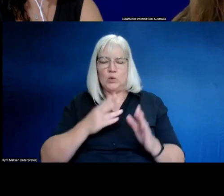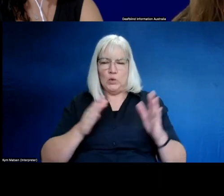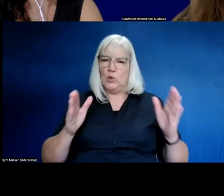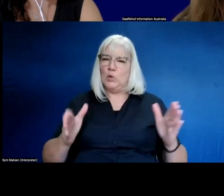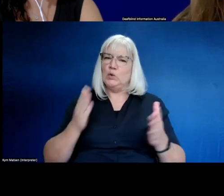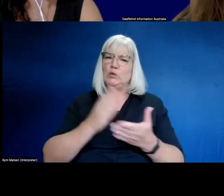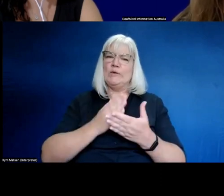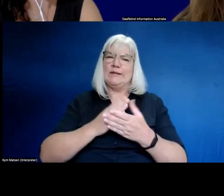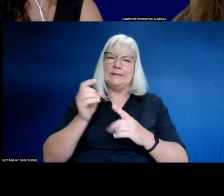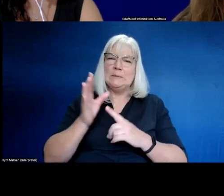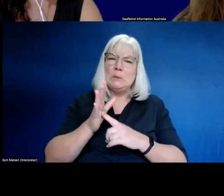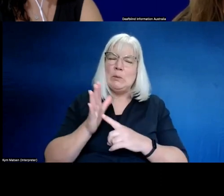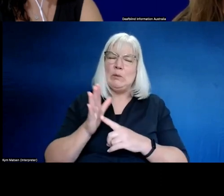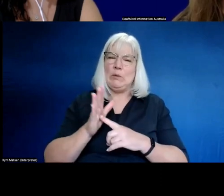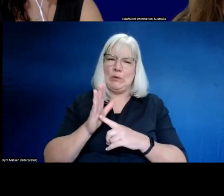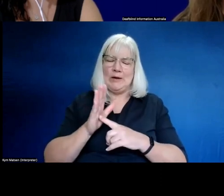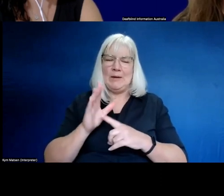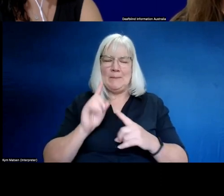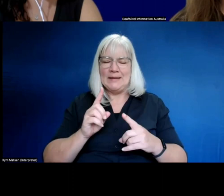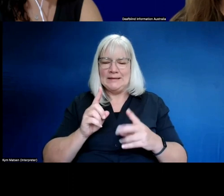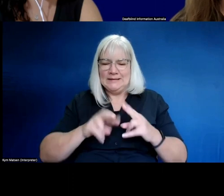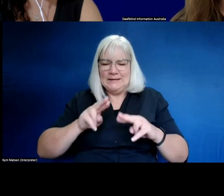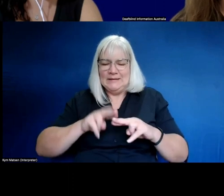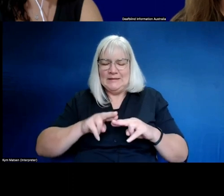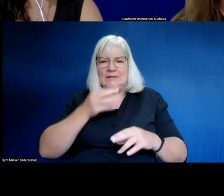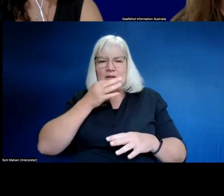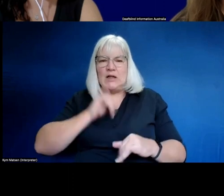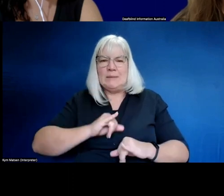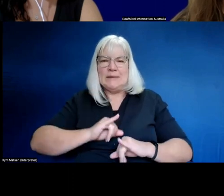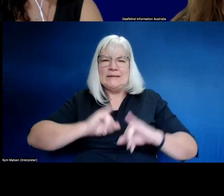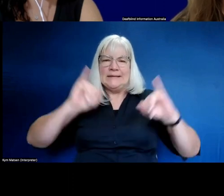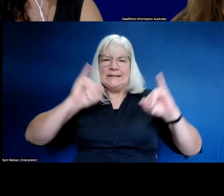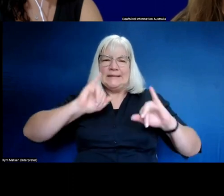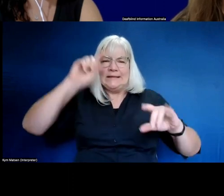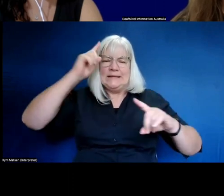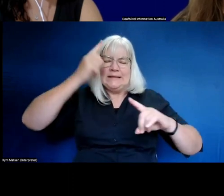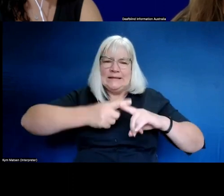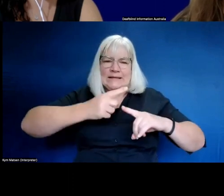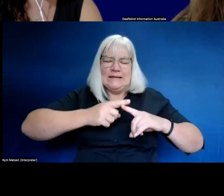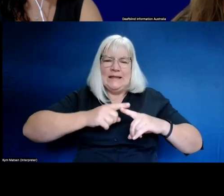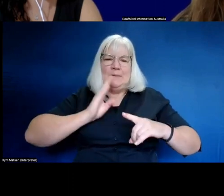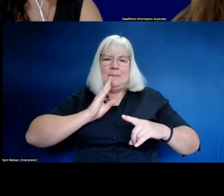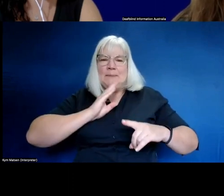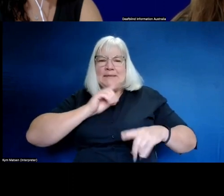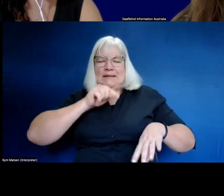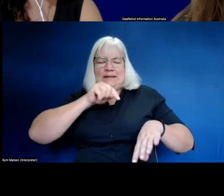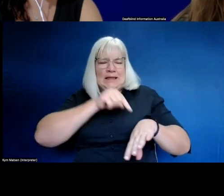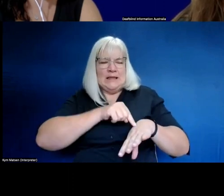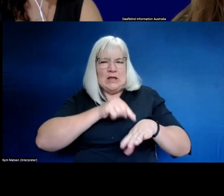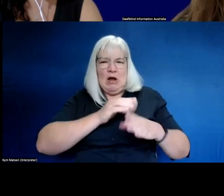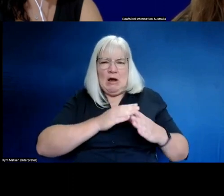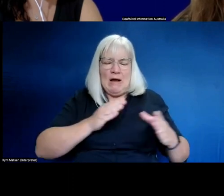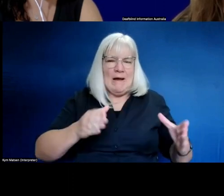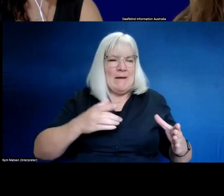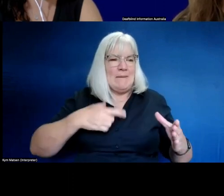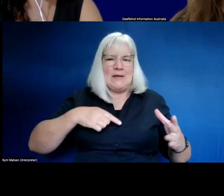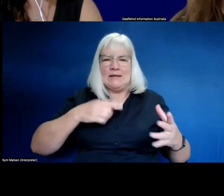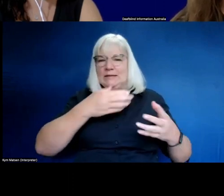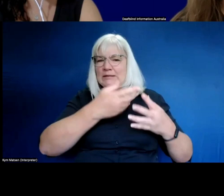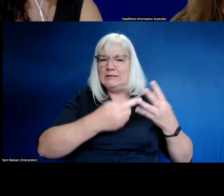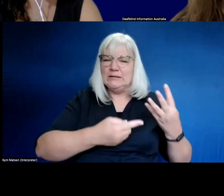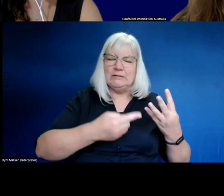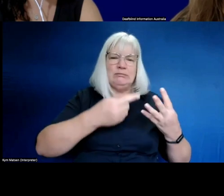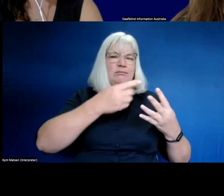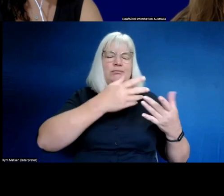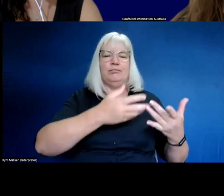critical period for various reasons, you said it's difficult but not impossible to get that happening again.